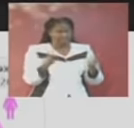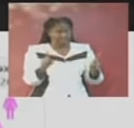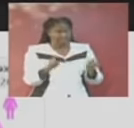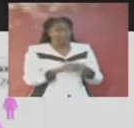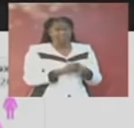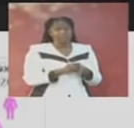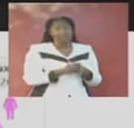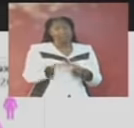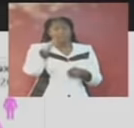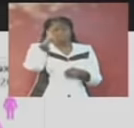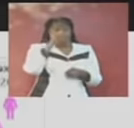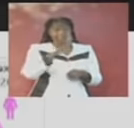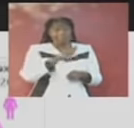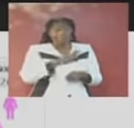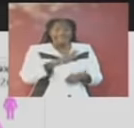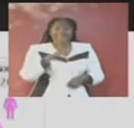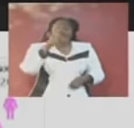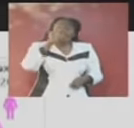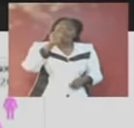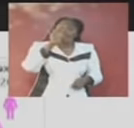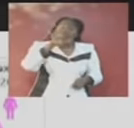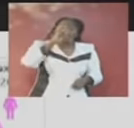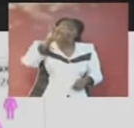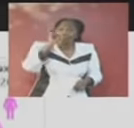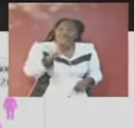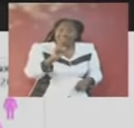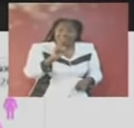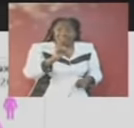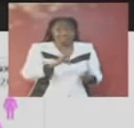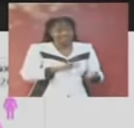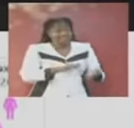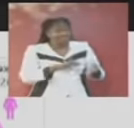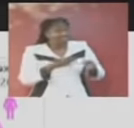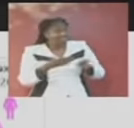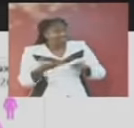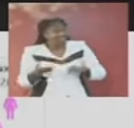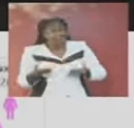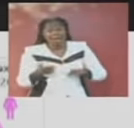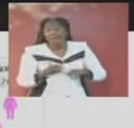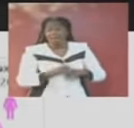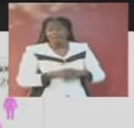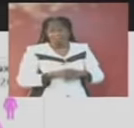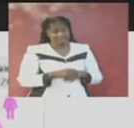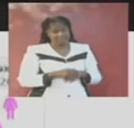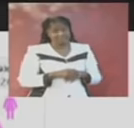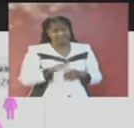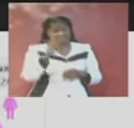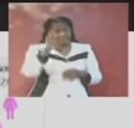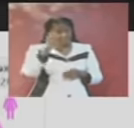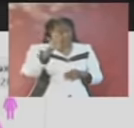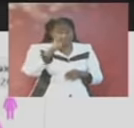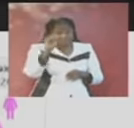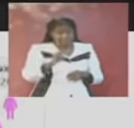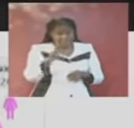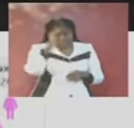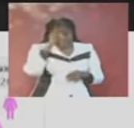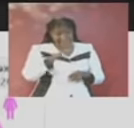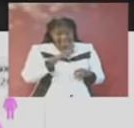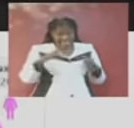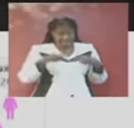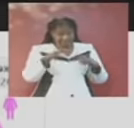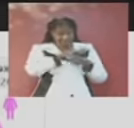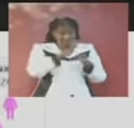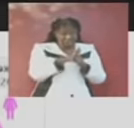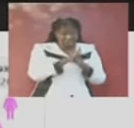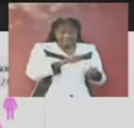males taking up 75% of the total number of deaths, the deaths in the over 60 age group occupying